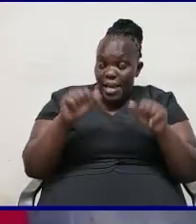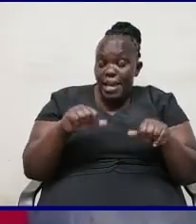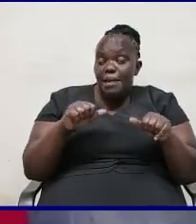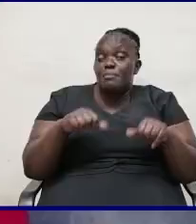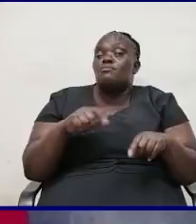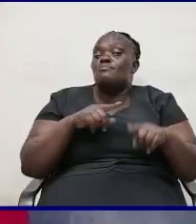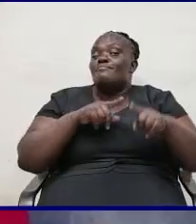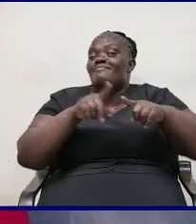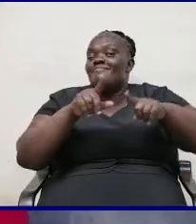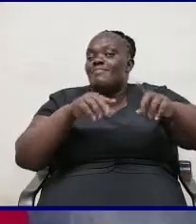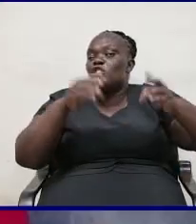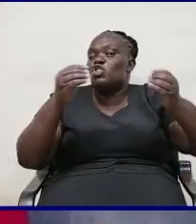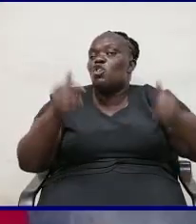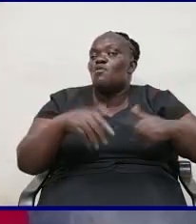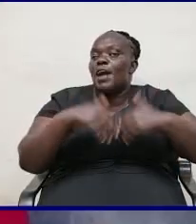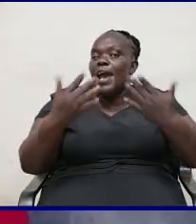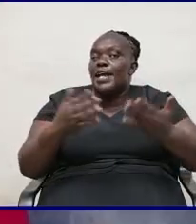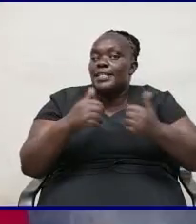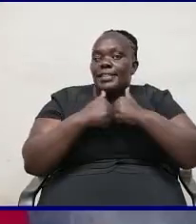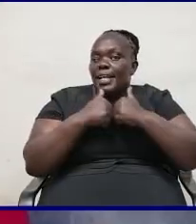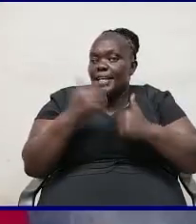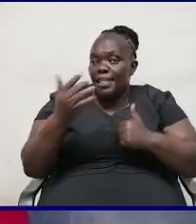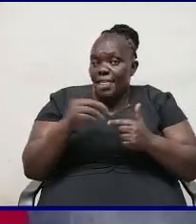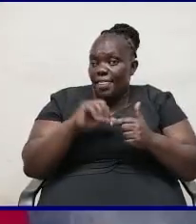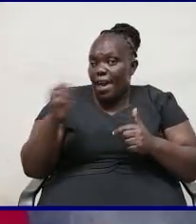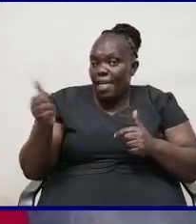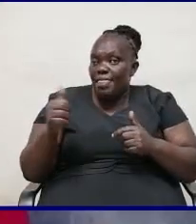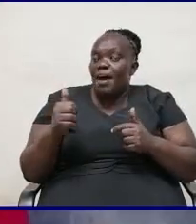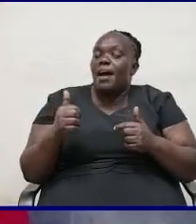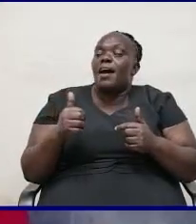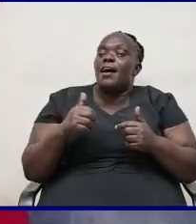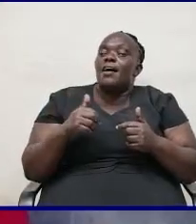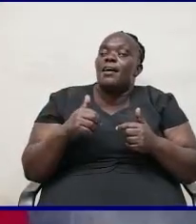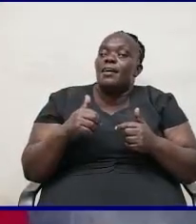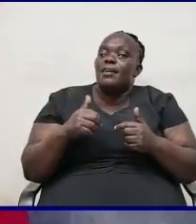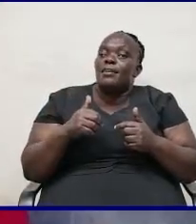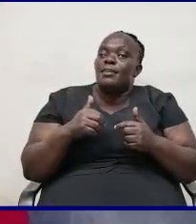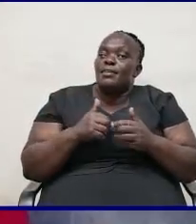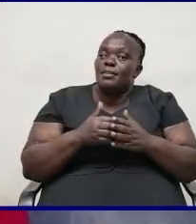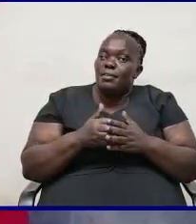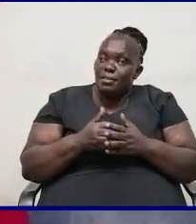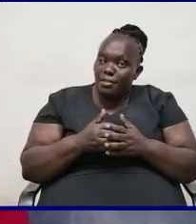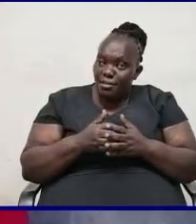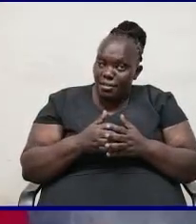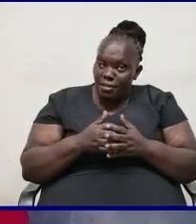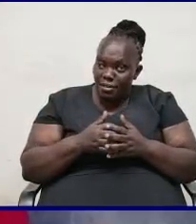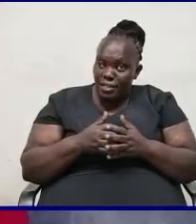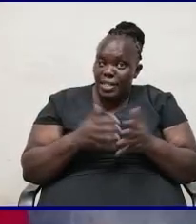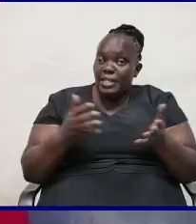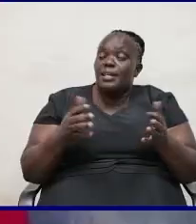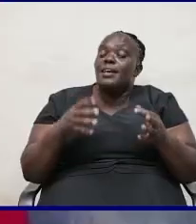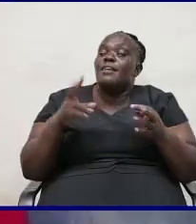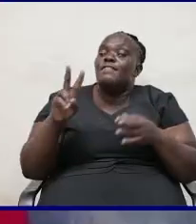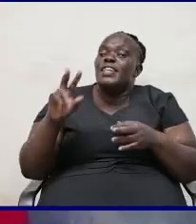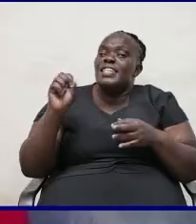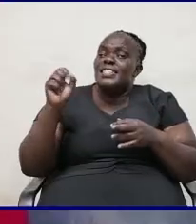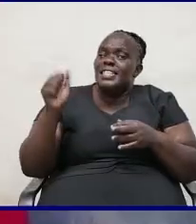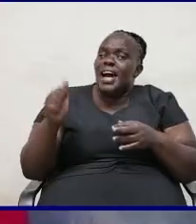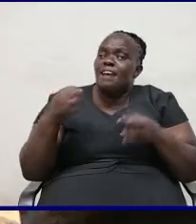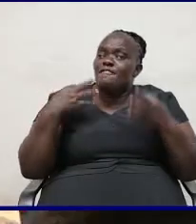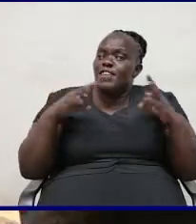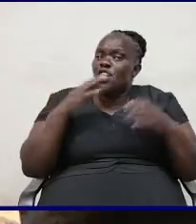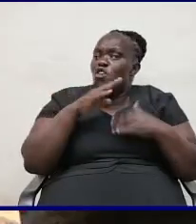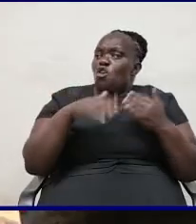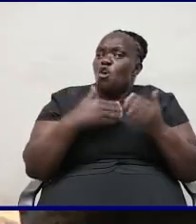to progressively address any challenges that were there. The other critical component is a visa-free regime for